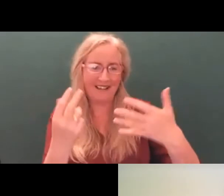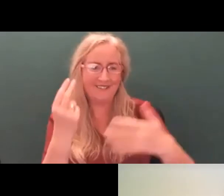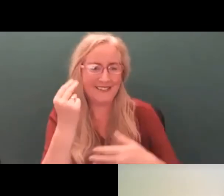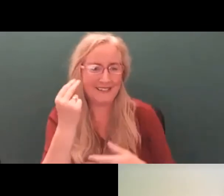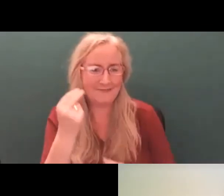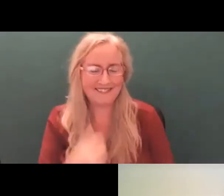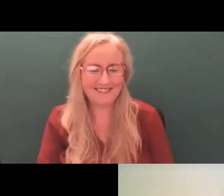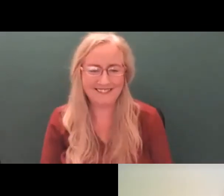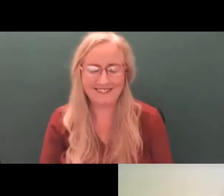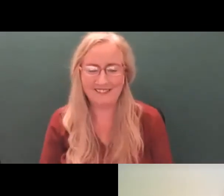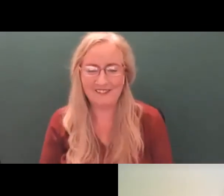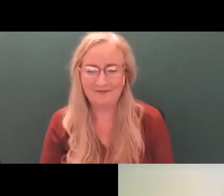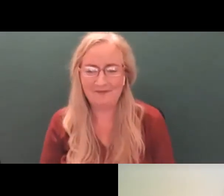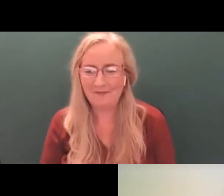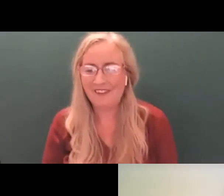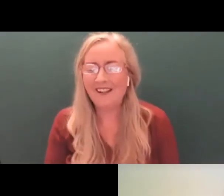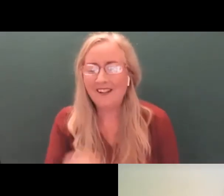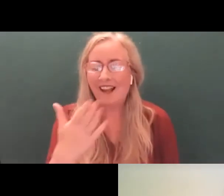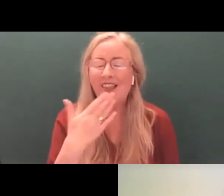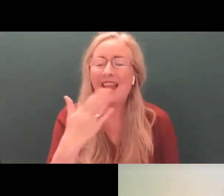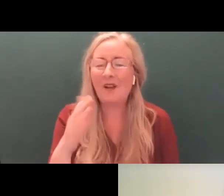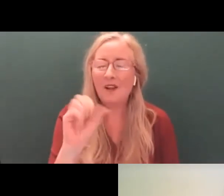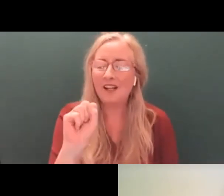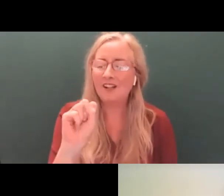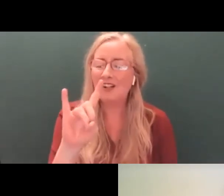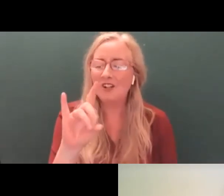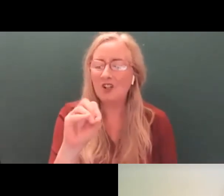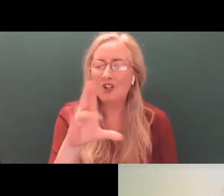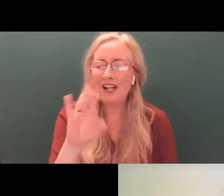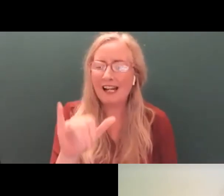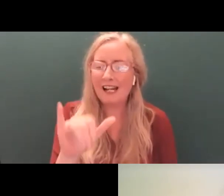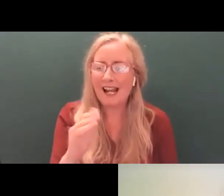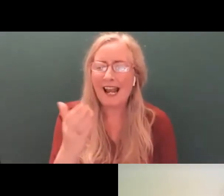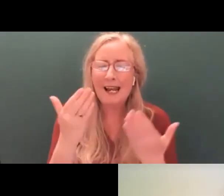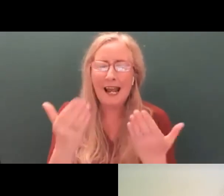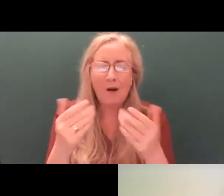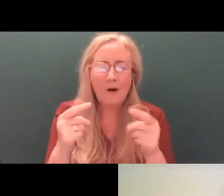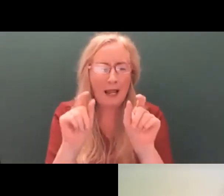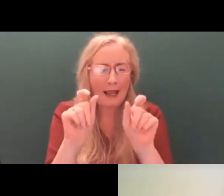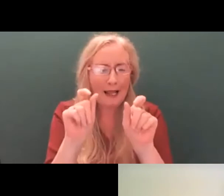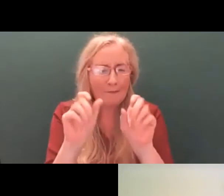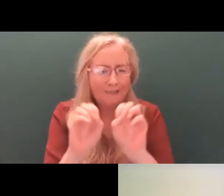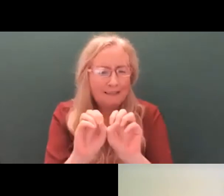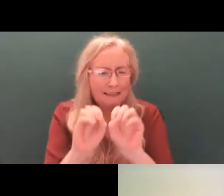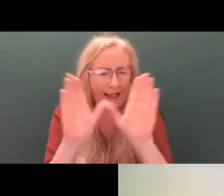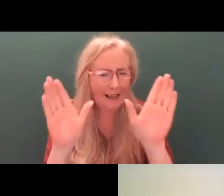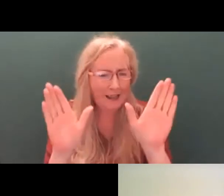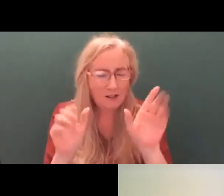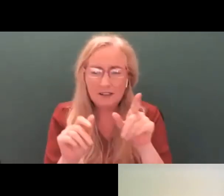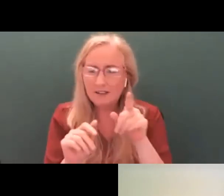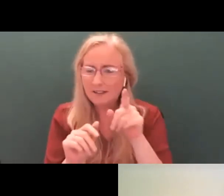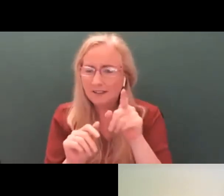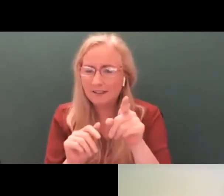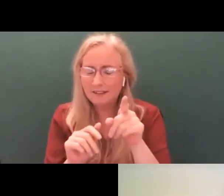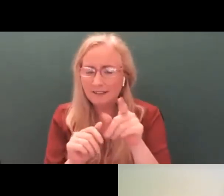million, Shirley. So let's just, if we can have a little bit of clarity, I don't know, maybe this is you,